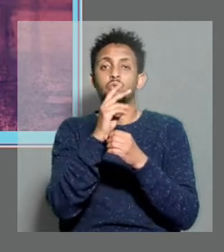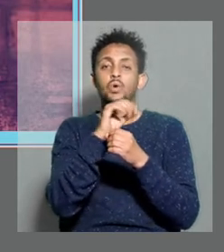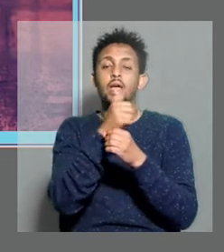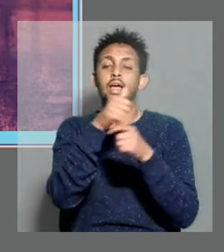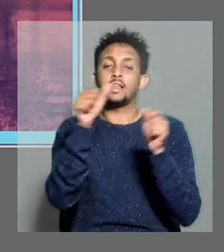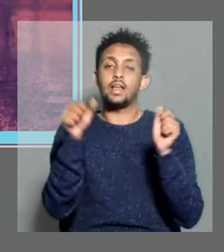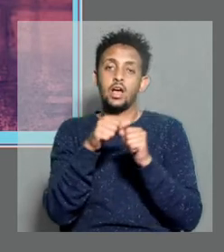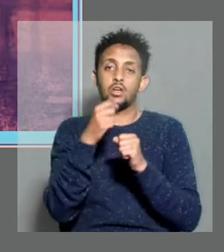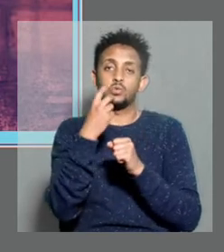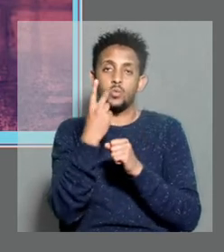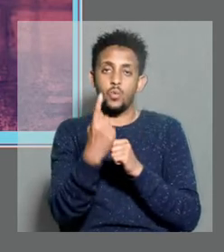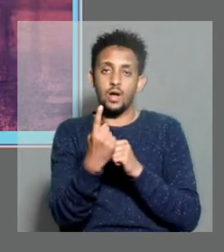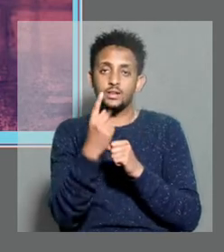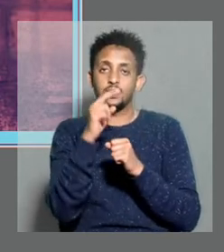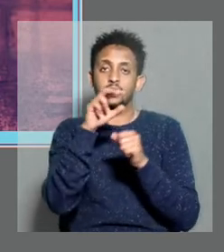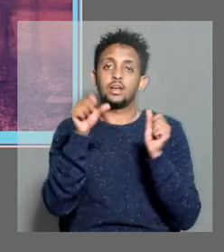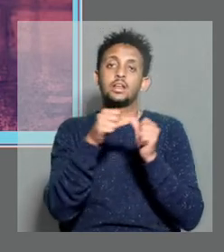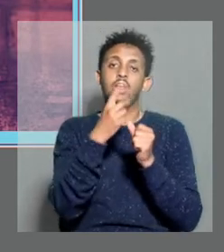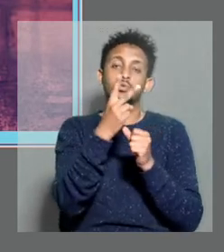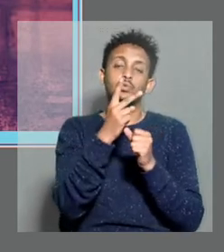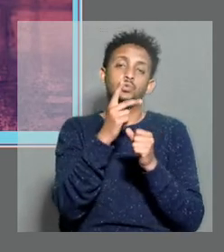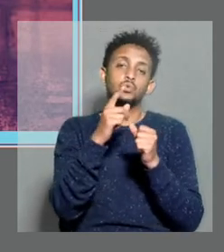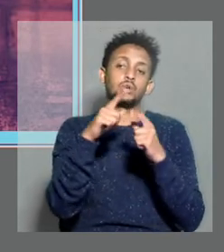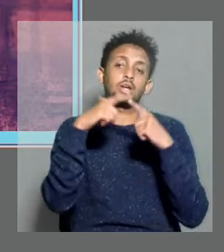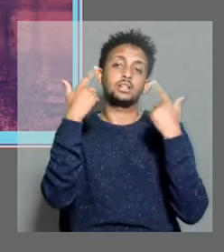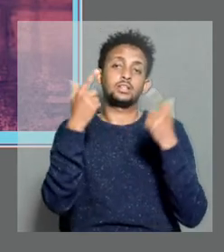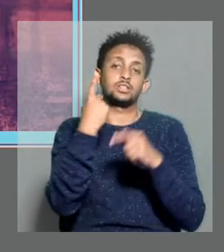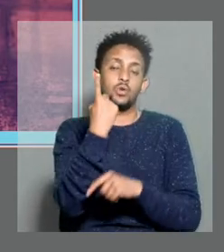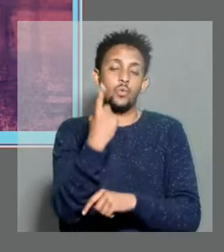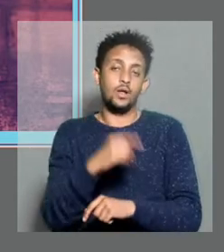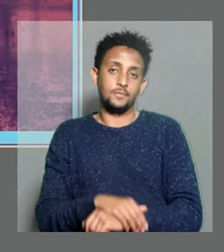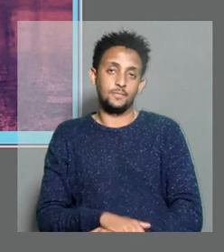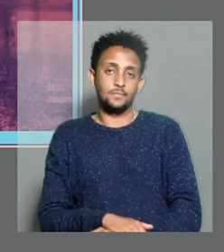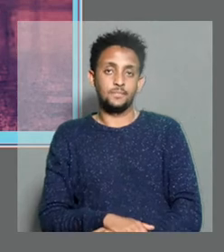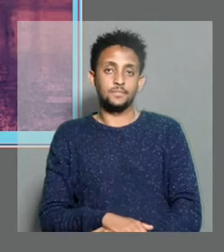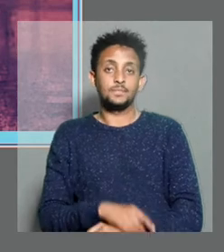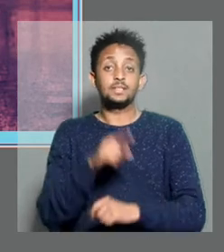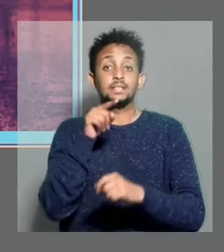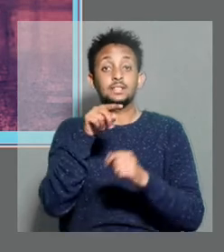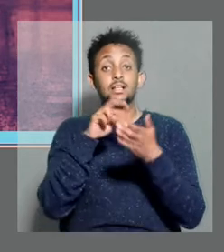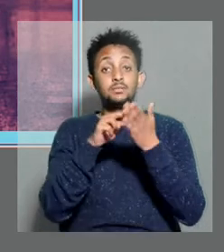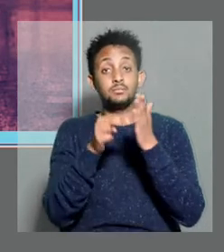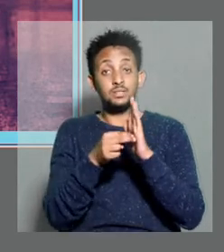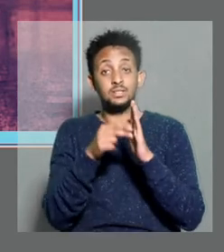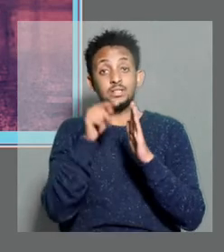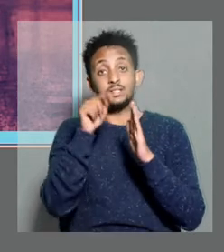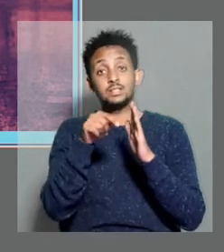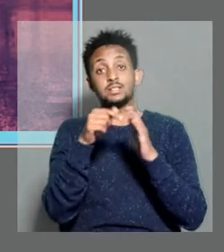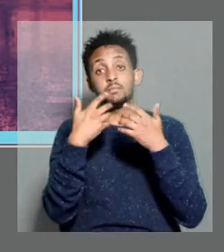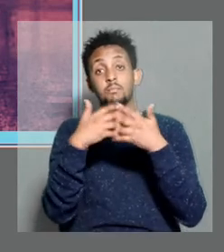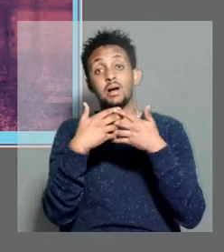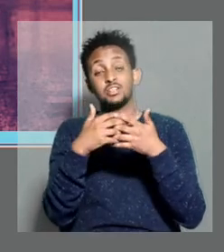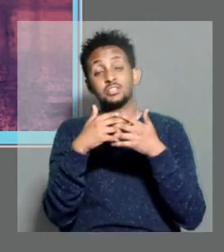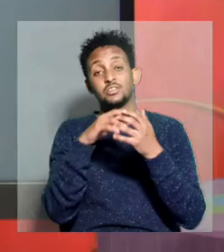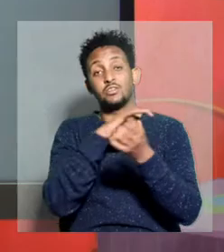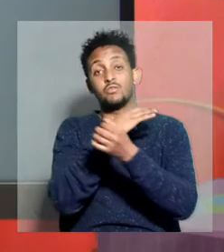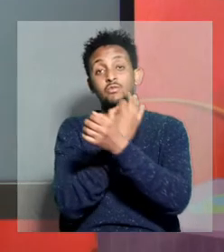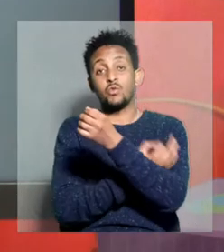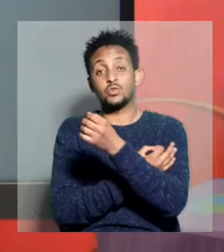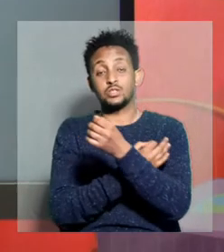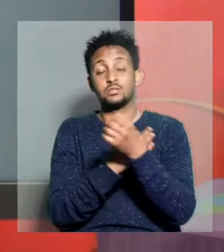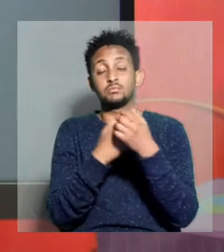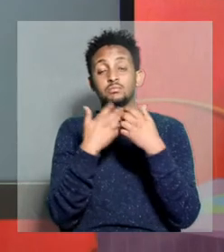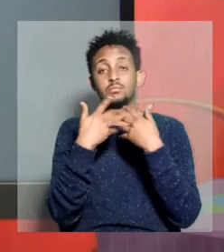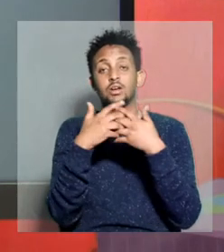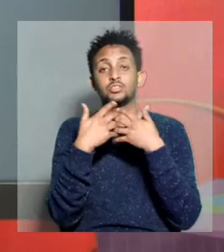2 to area 1, is actually greater than 1. And that means this machine is a force multiplier